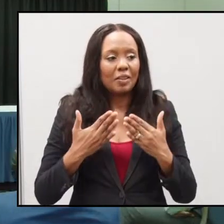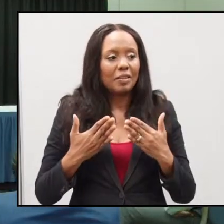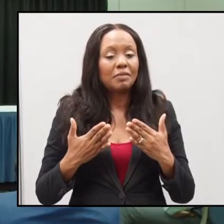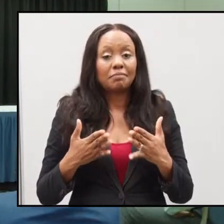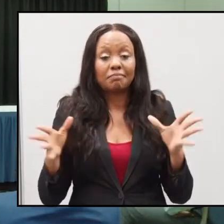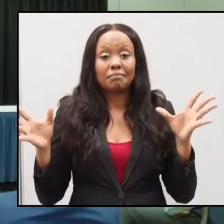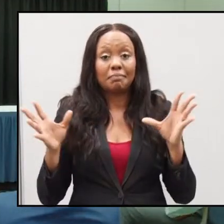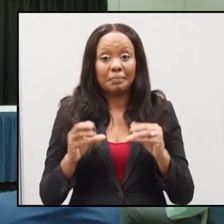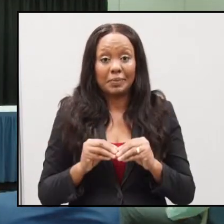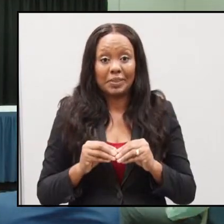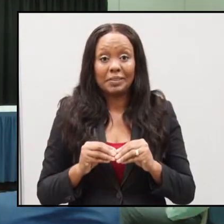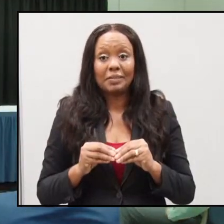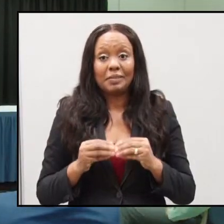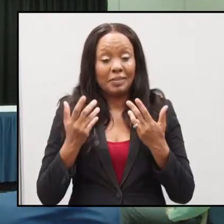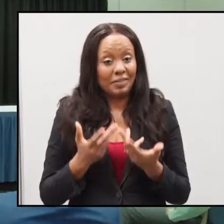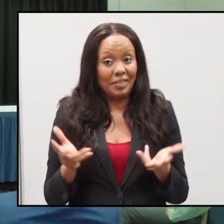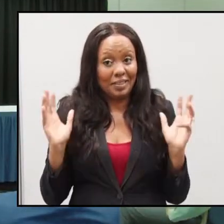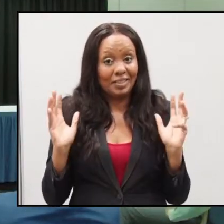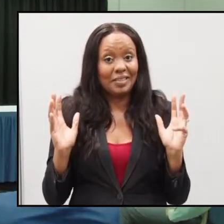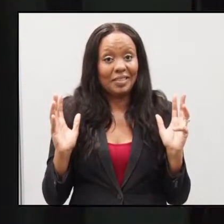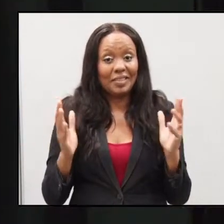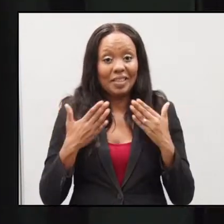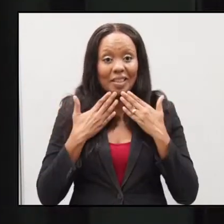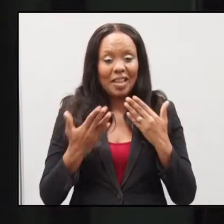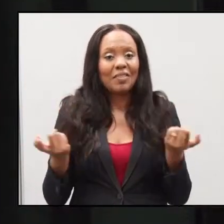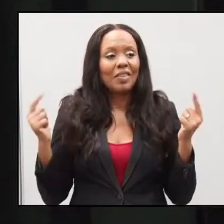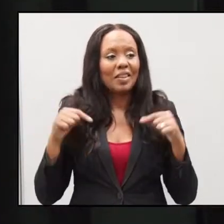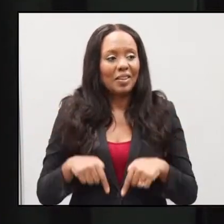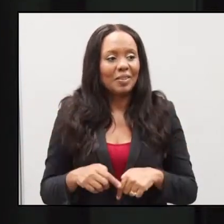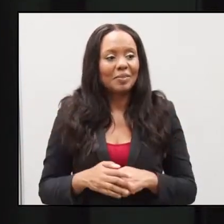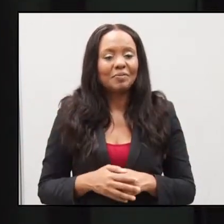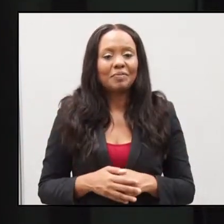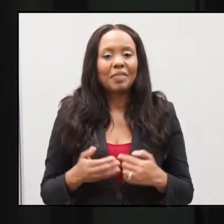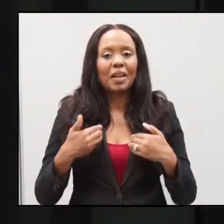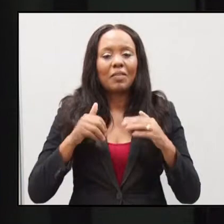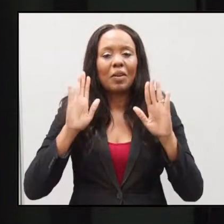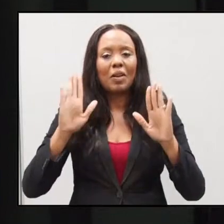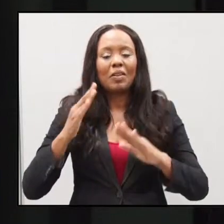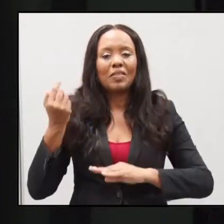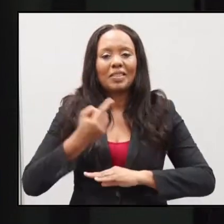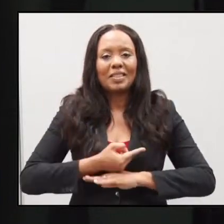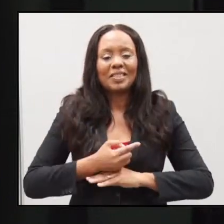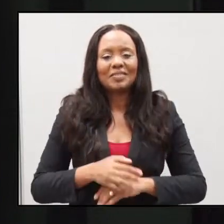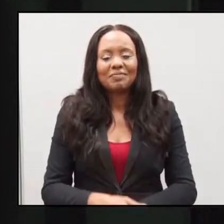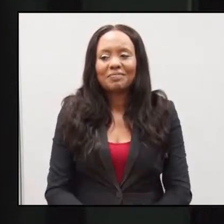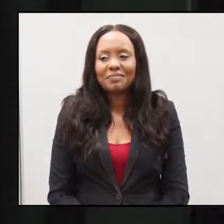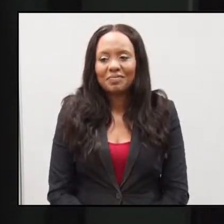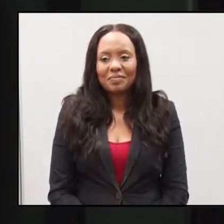morning's briefing to a close. Thank you so much for joining us, and have a wonderful day ahead.